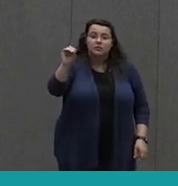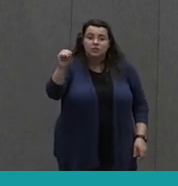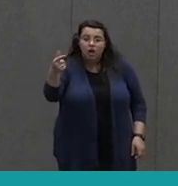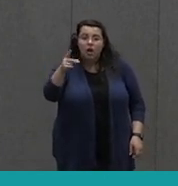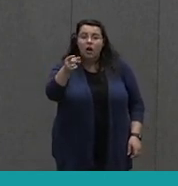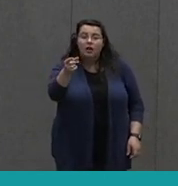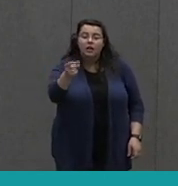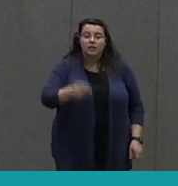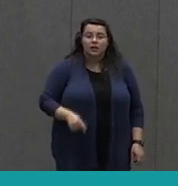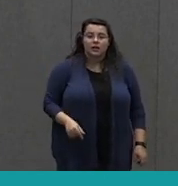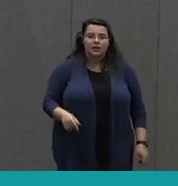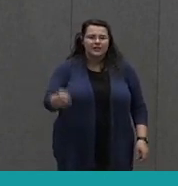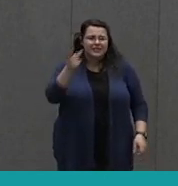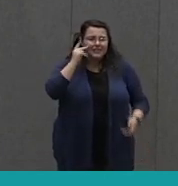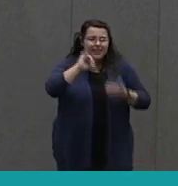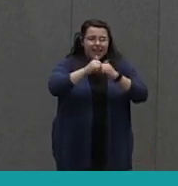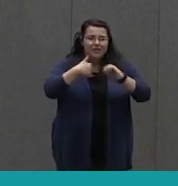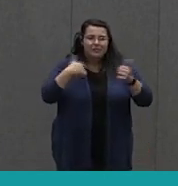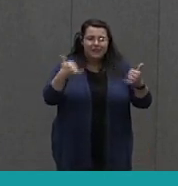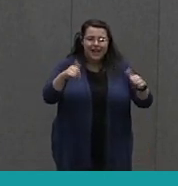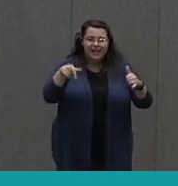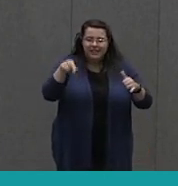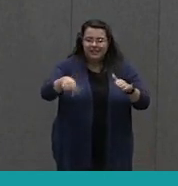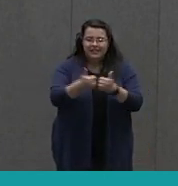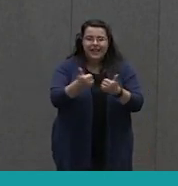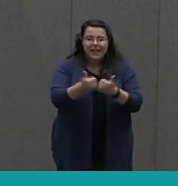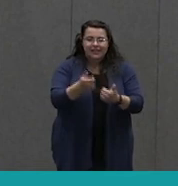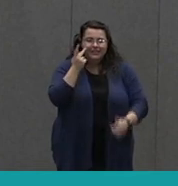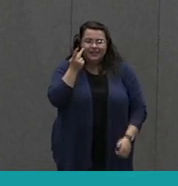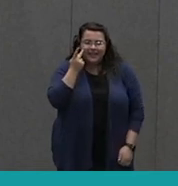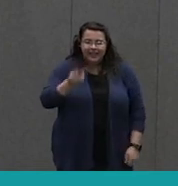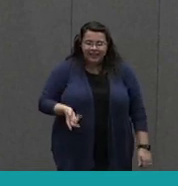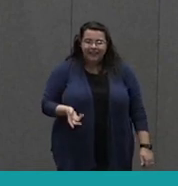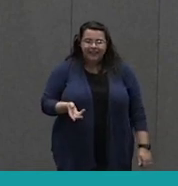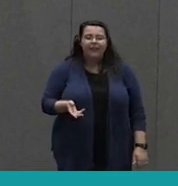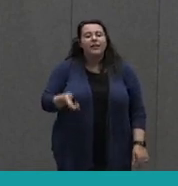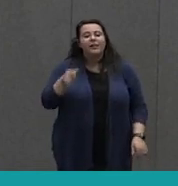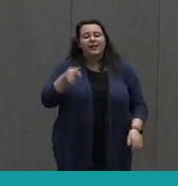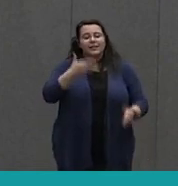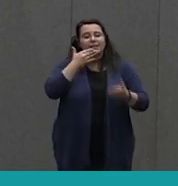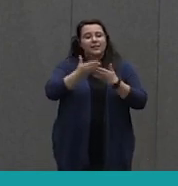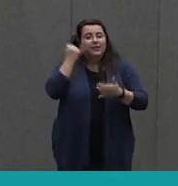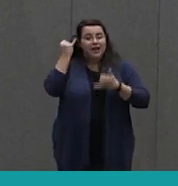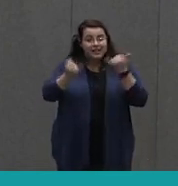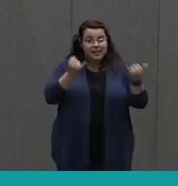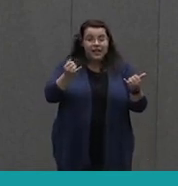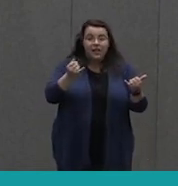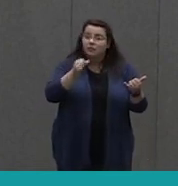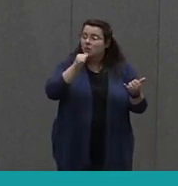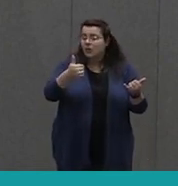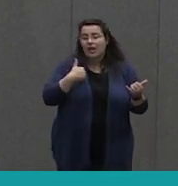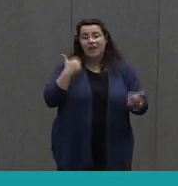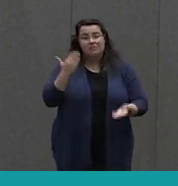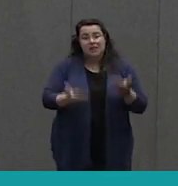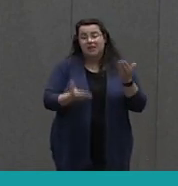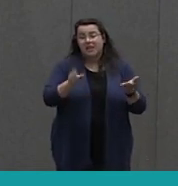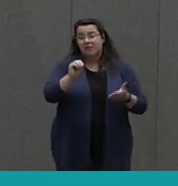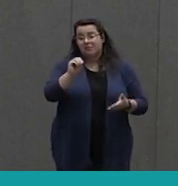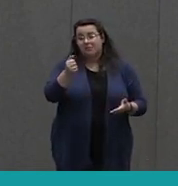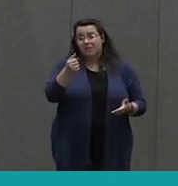feeling a little bit tired. I'm scooting over. This is amazing because you could play